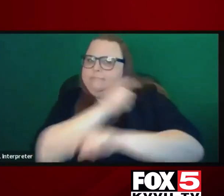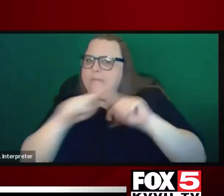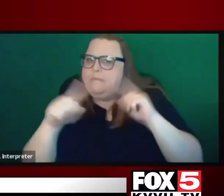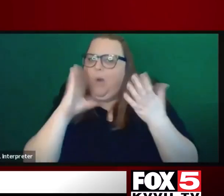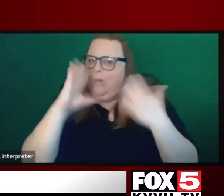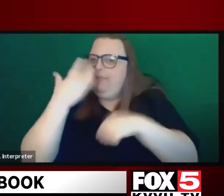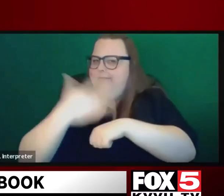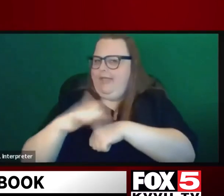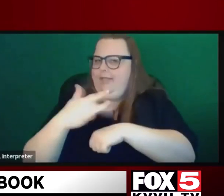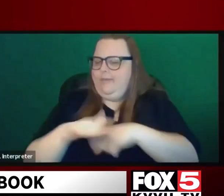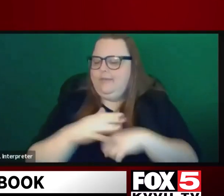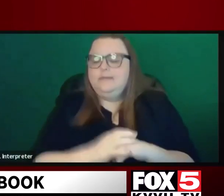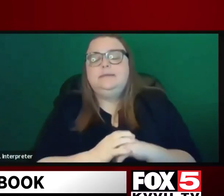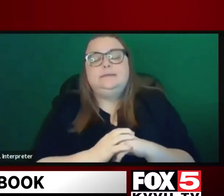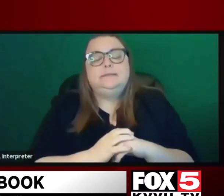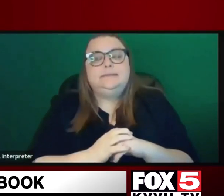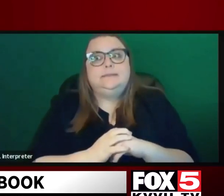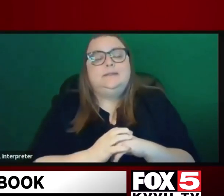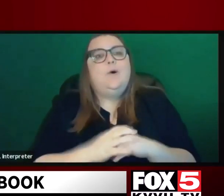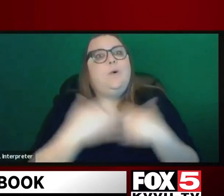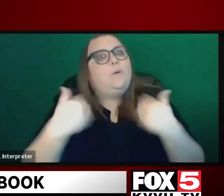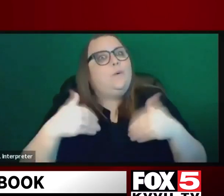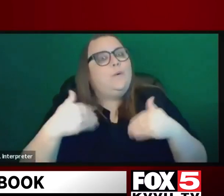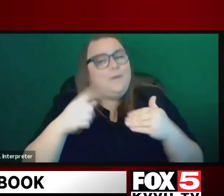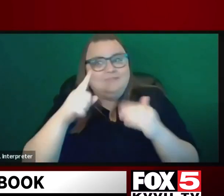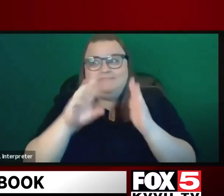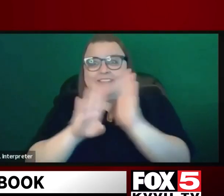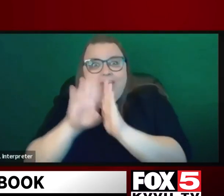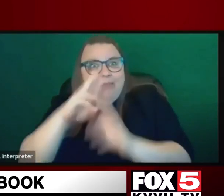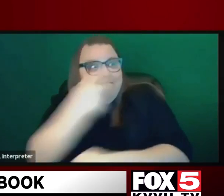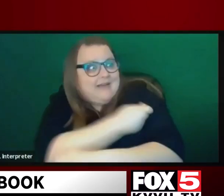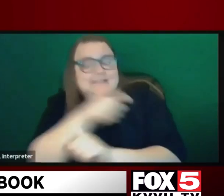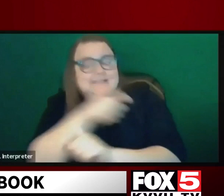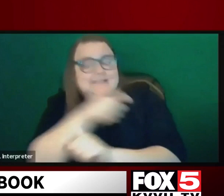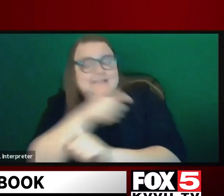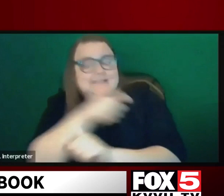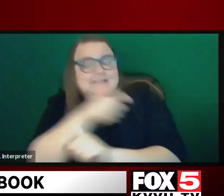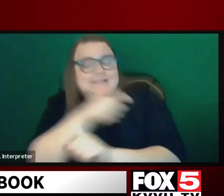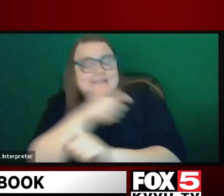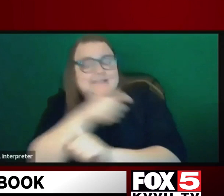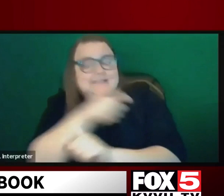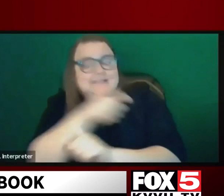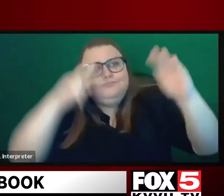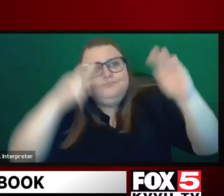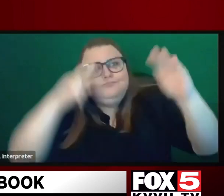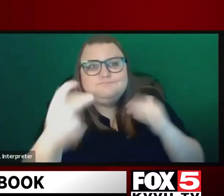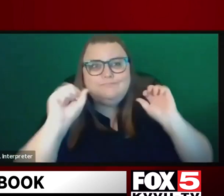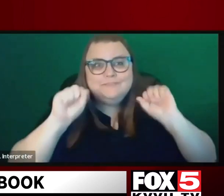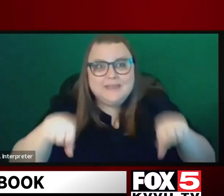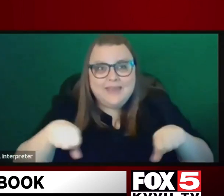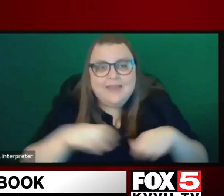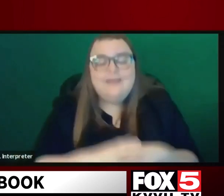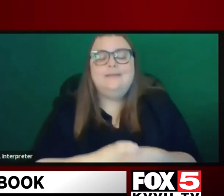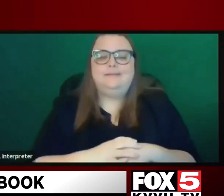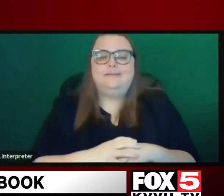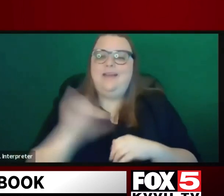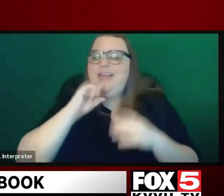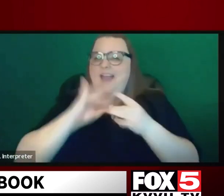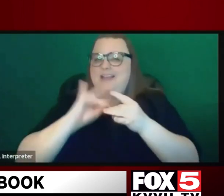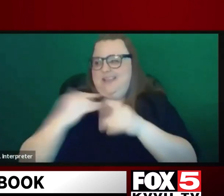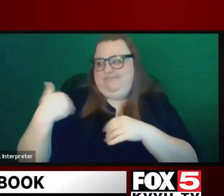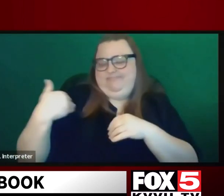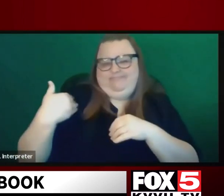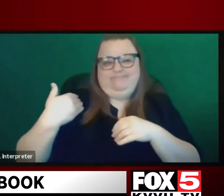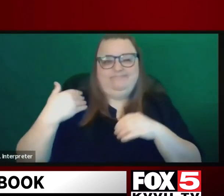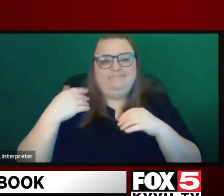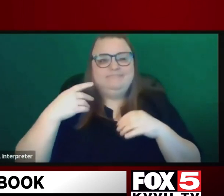Thanks to the development of the vaccines, there is hope on the horizon. As I said earlier in my last press conference, we're closer